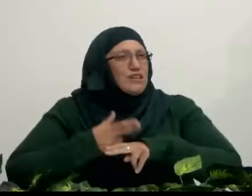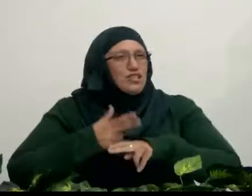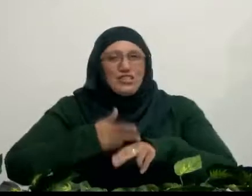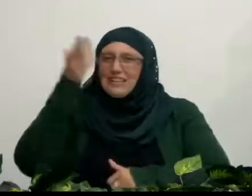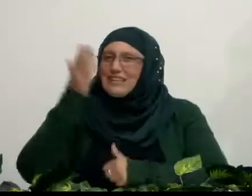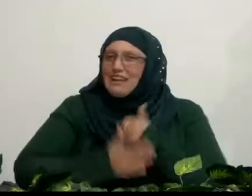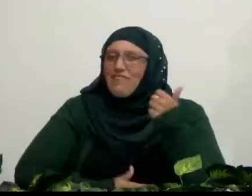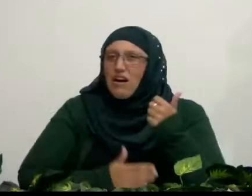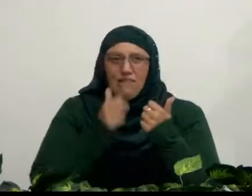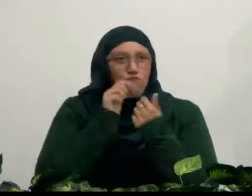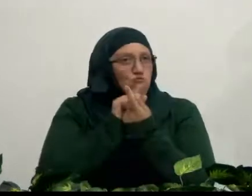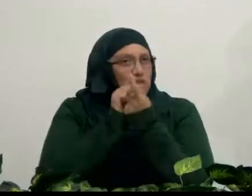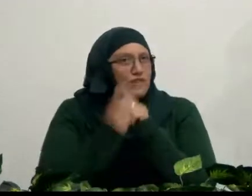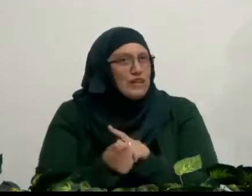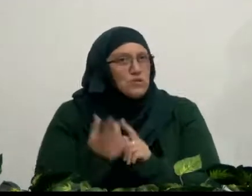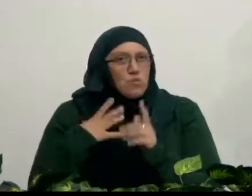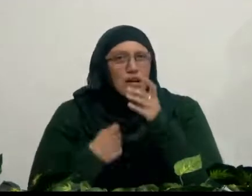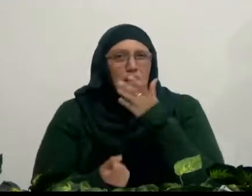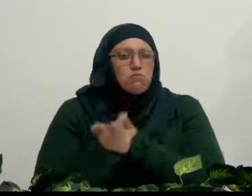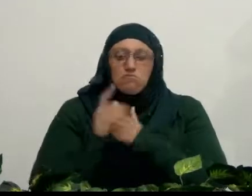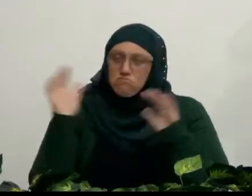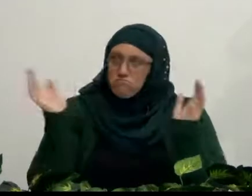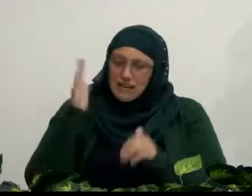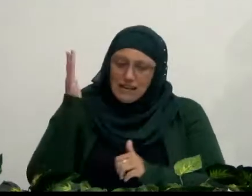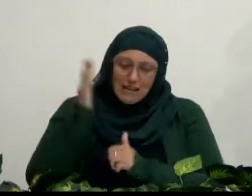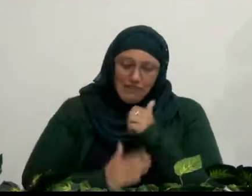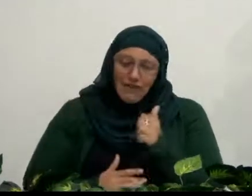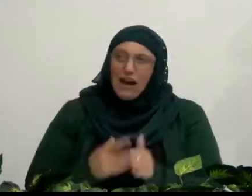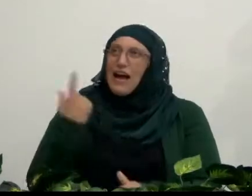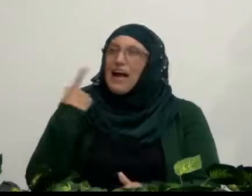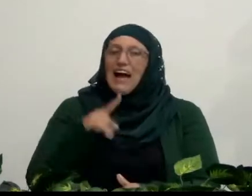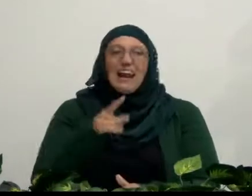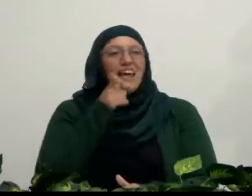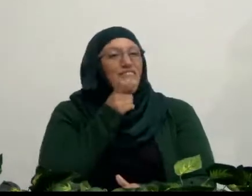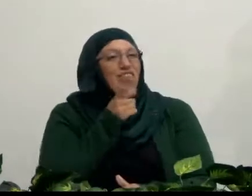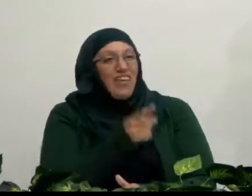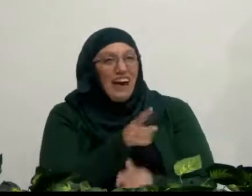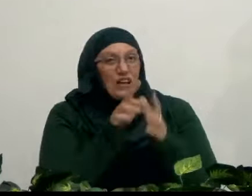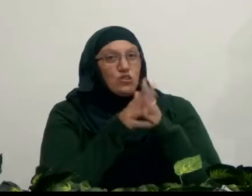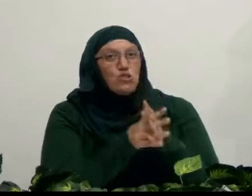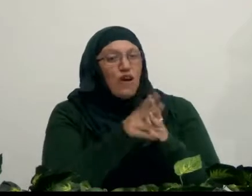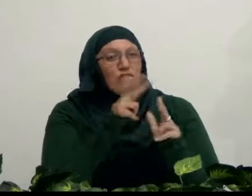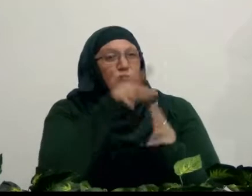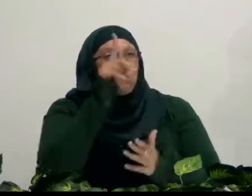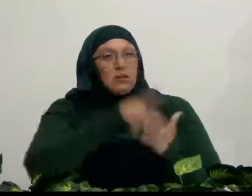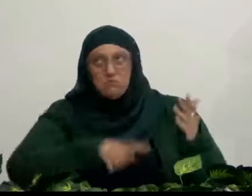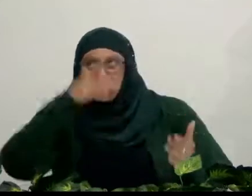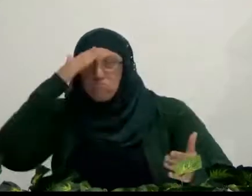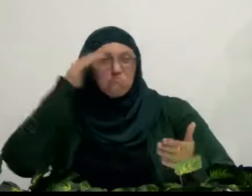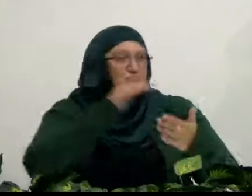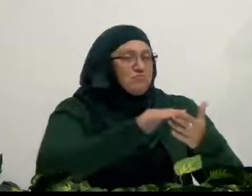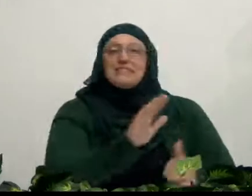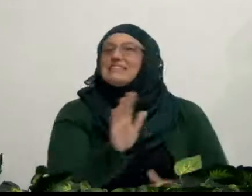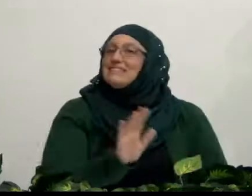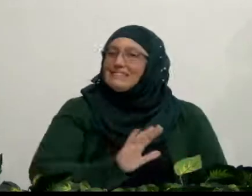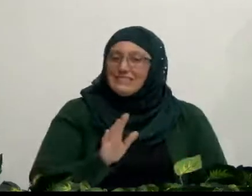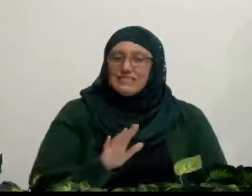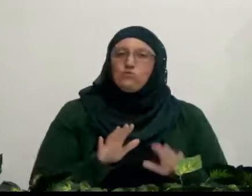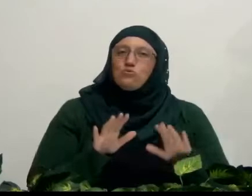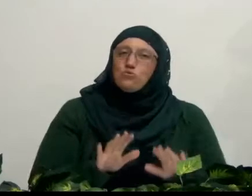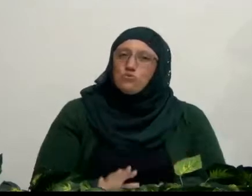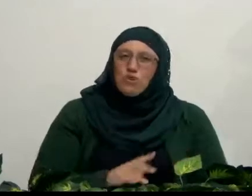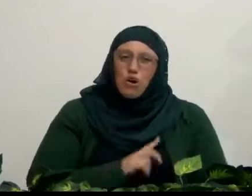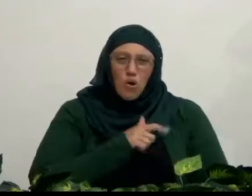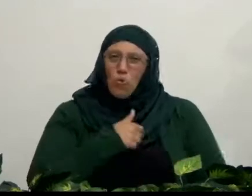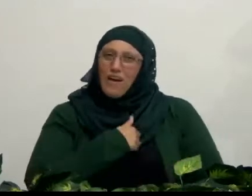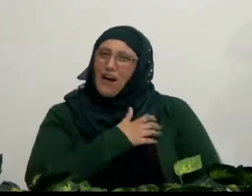revenge, nor does He hasten the retribution they deserve. He comprehends what the hearts conceal and what